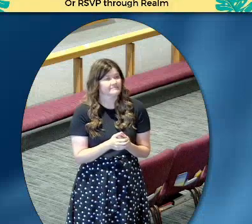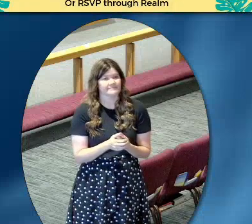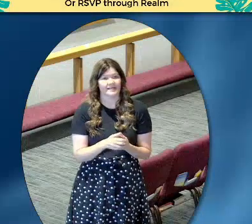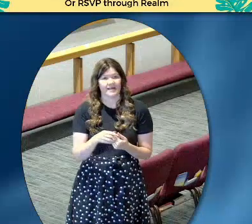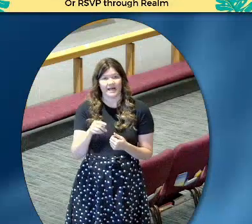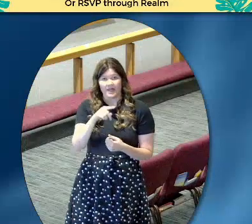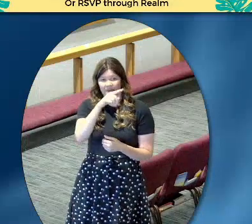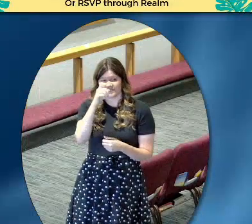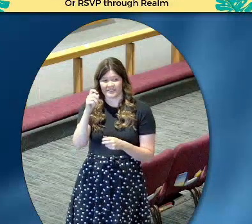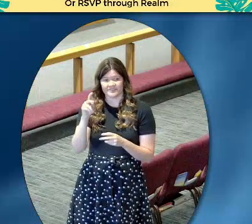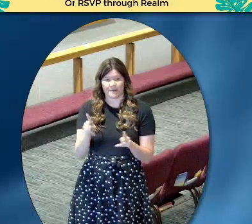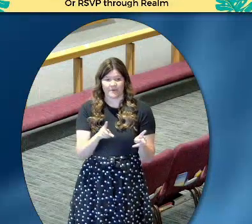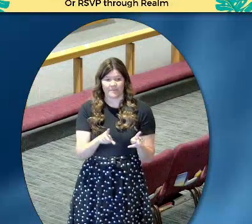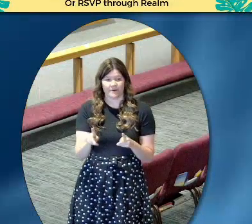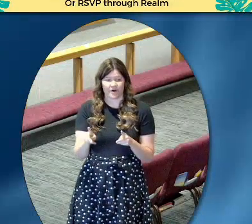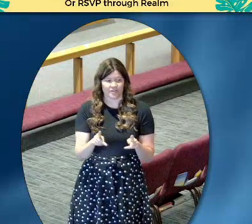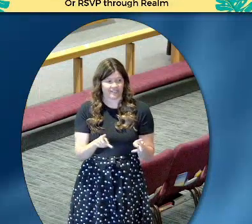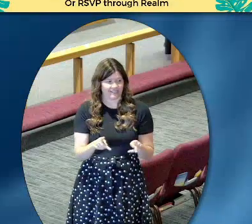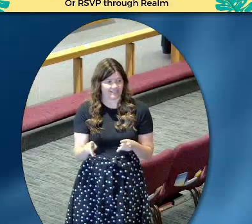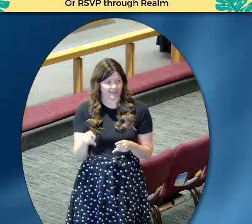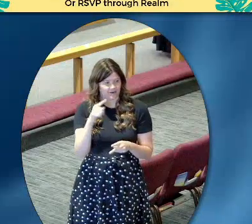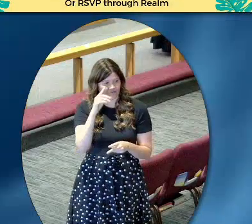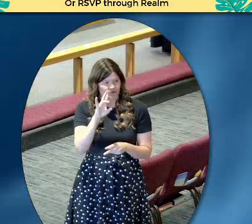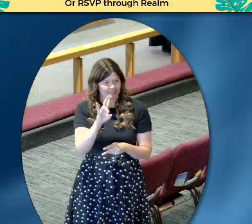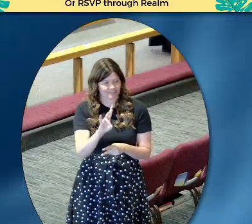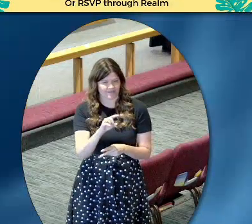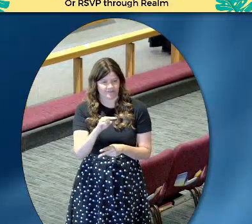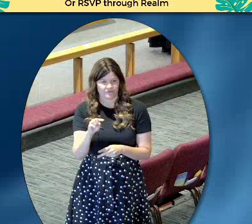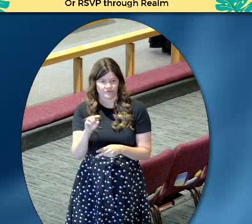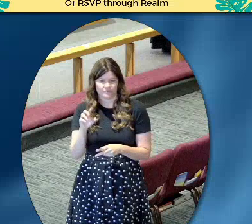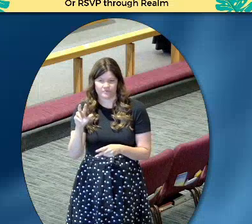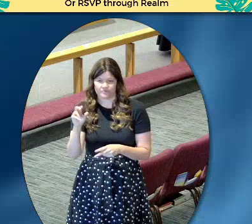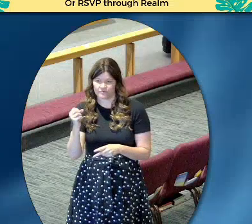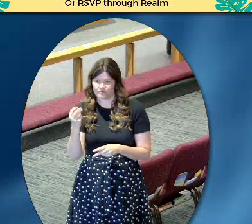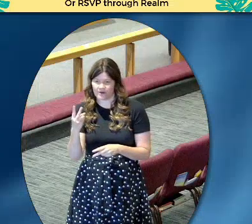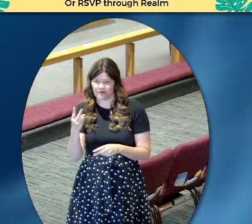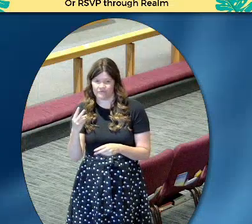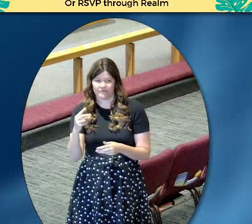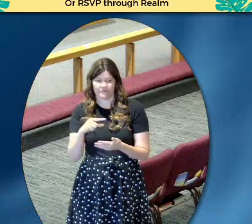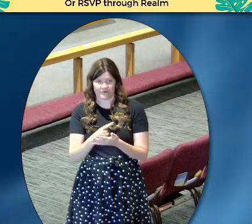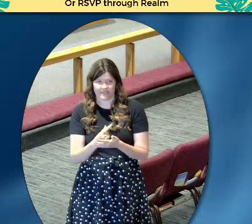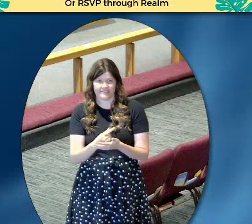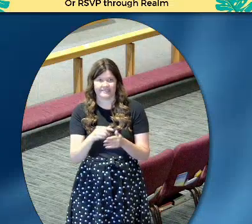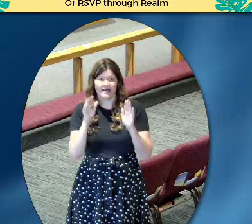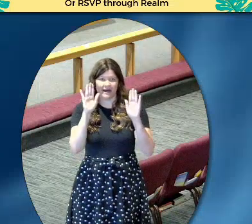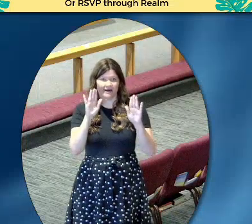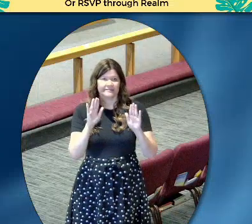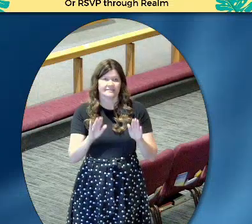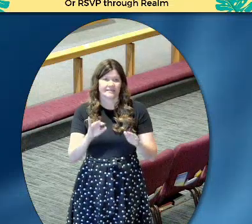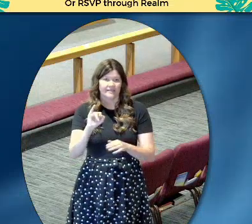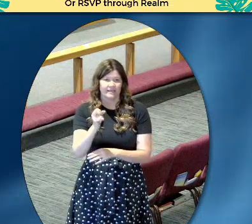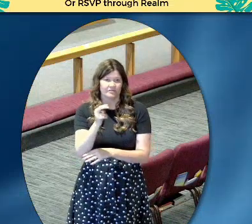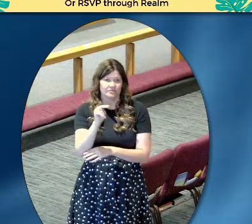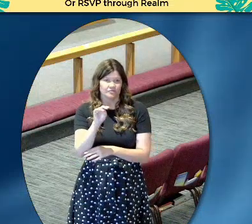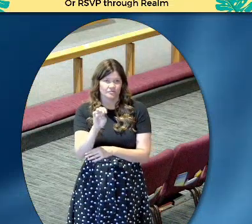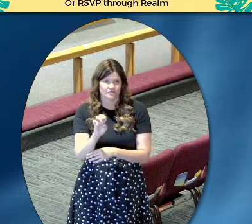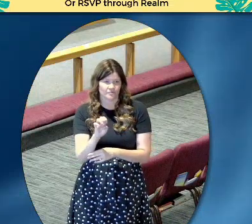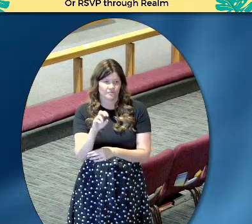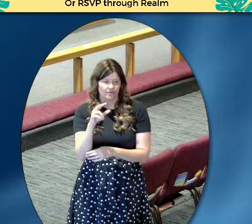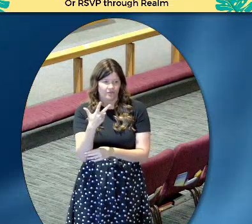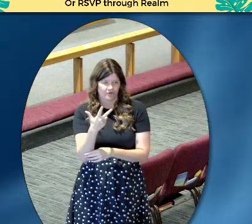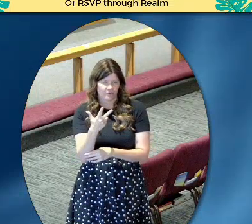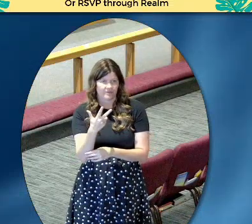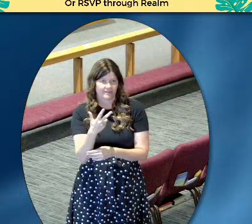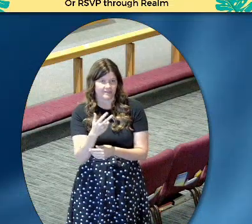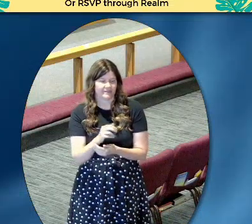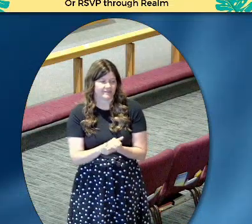also a summer party for 7th through 12th grade, Sunday, June 3rd. That's coming up.